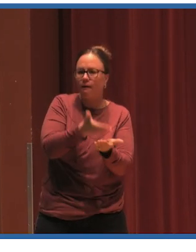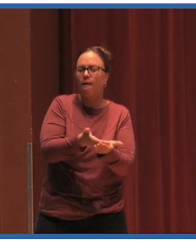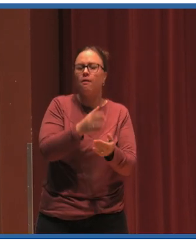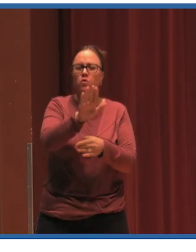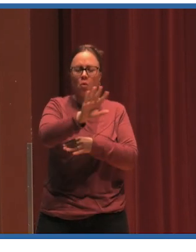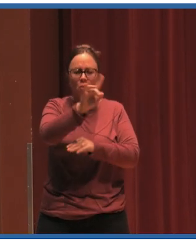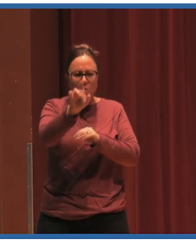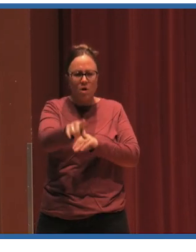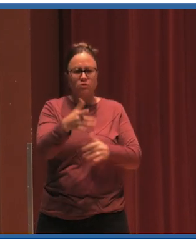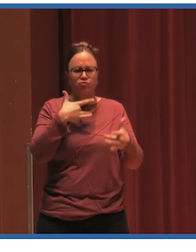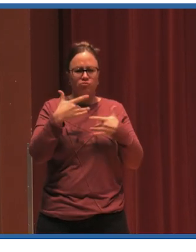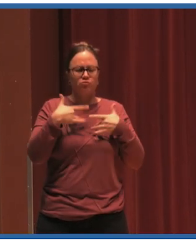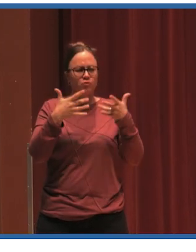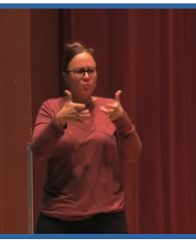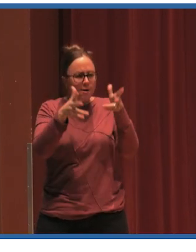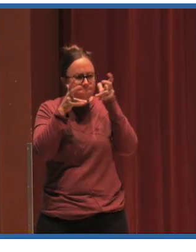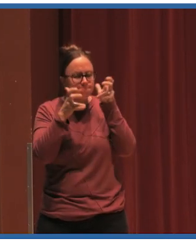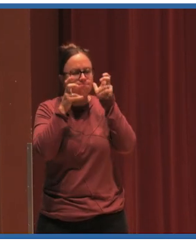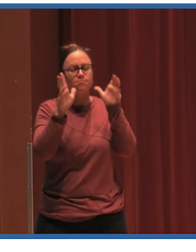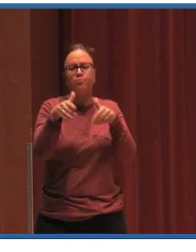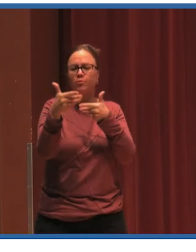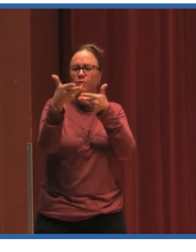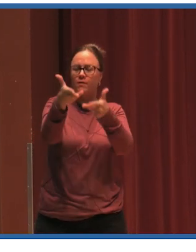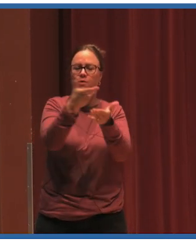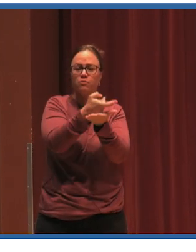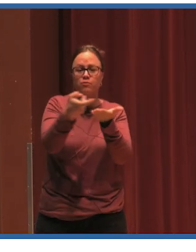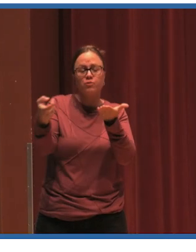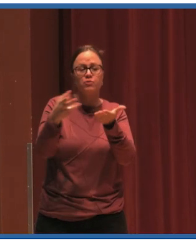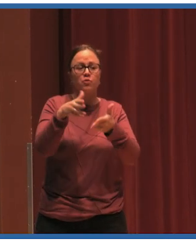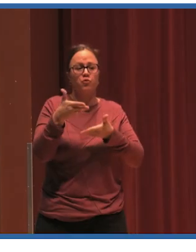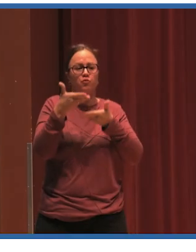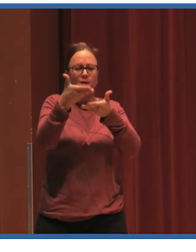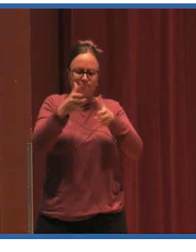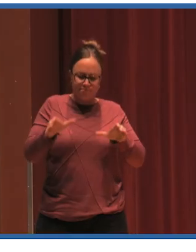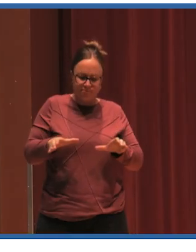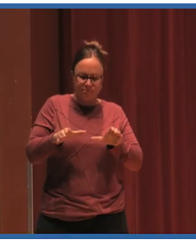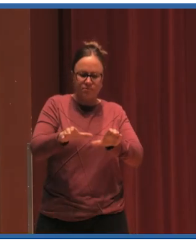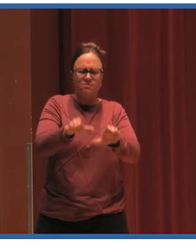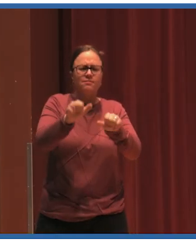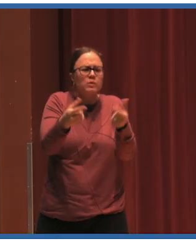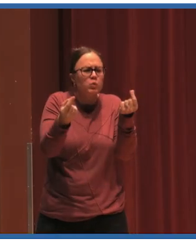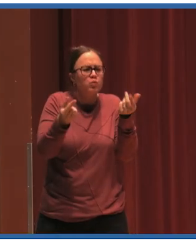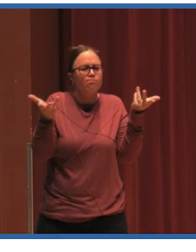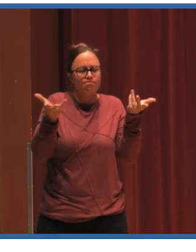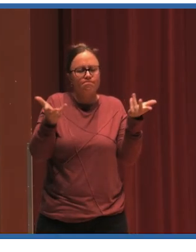and concerns, provide resources, and recommend some actions that can be taken.